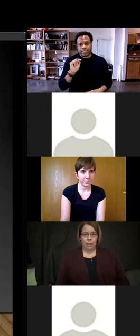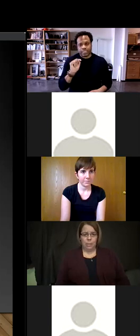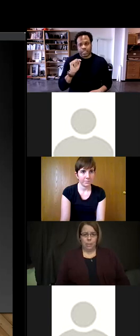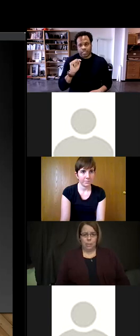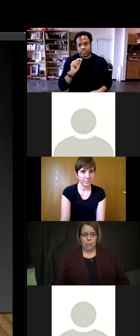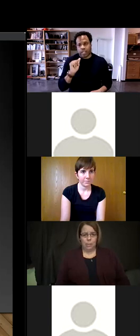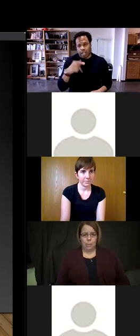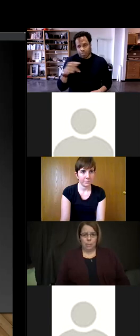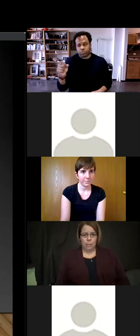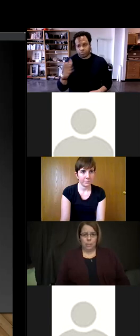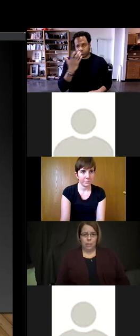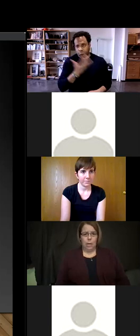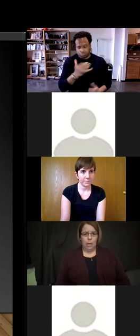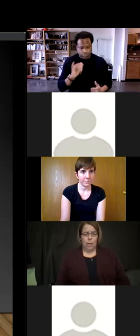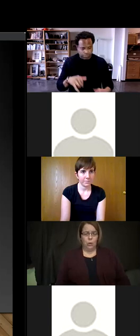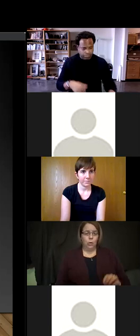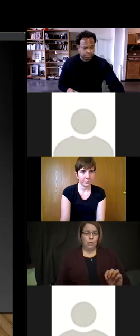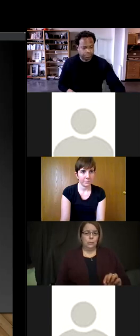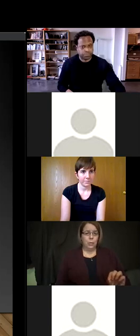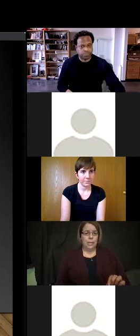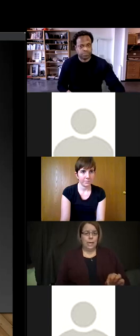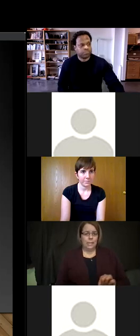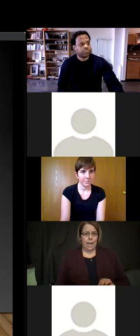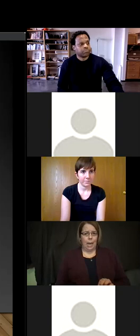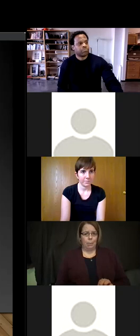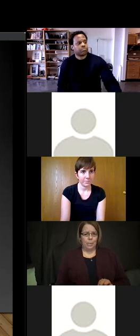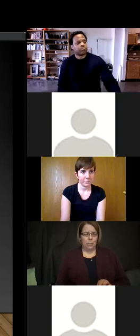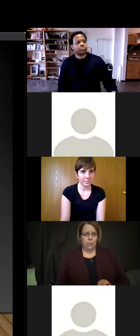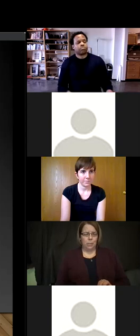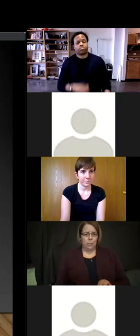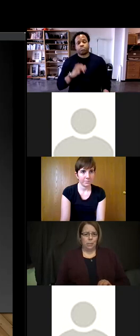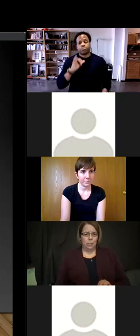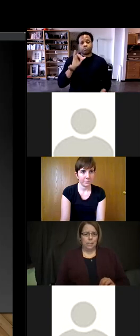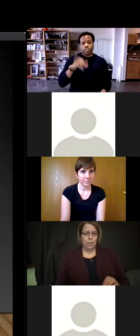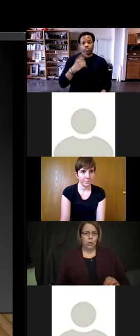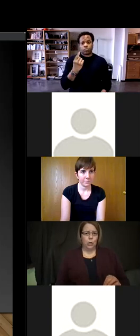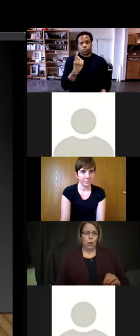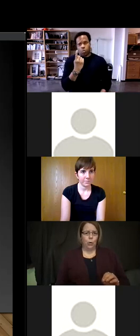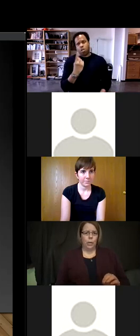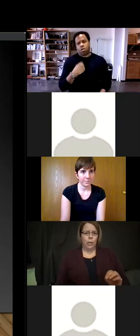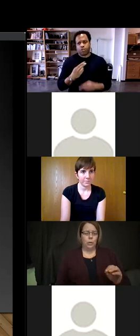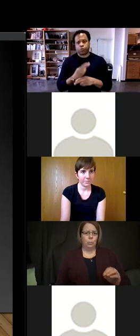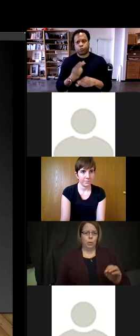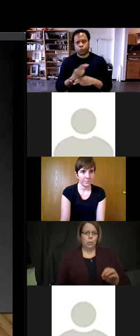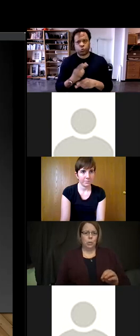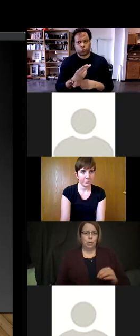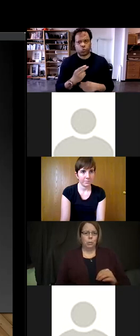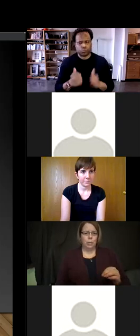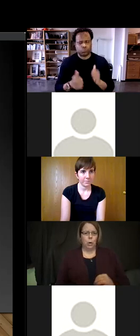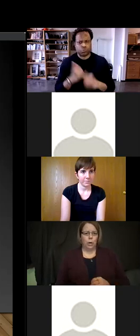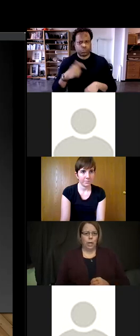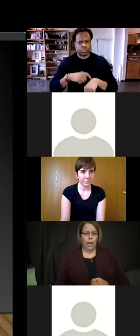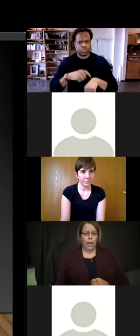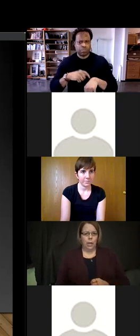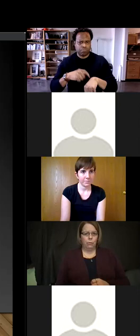of tablet, and you can use different text apps. It's like your personal